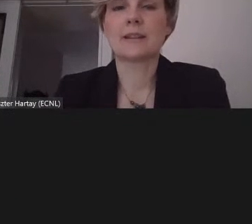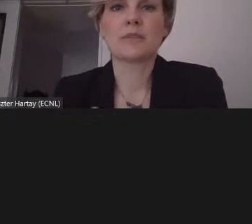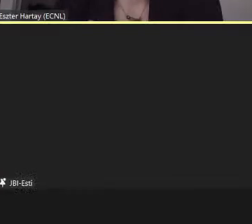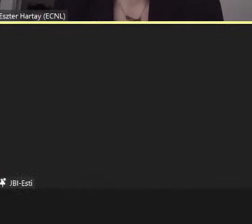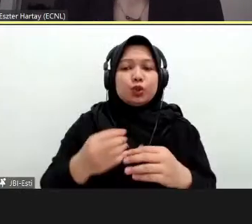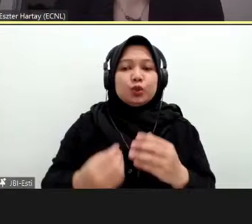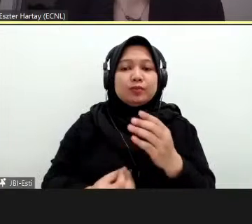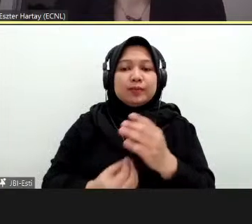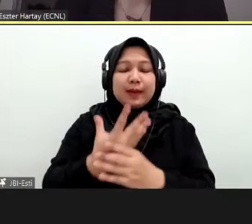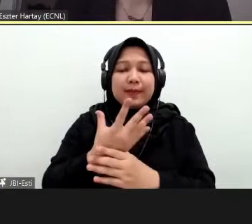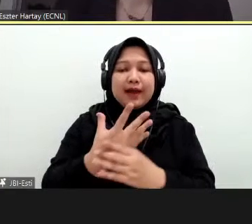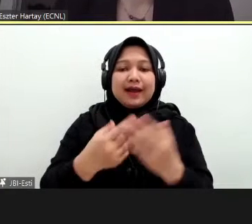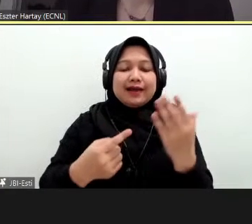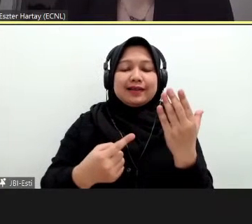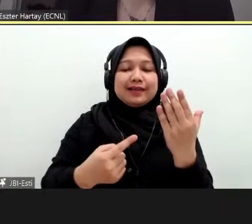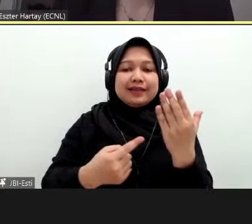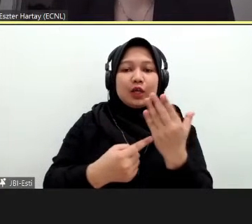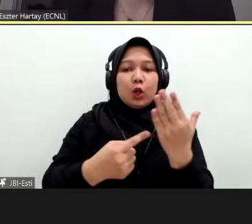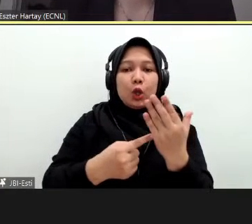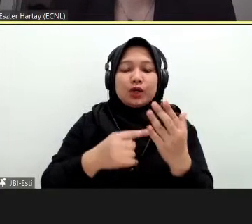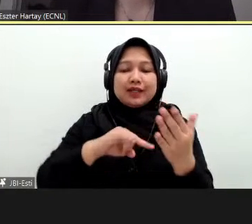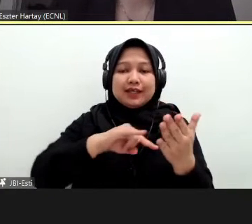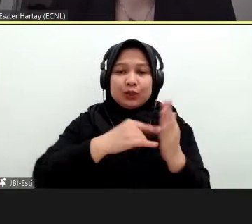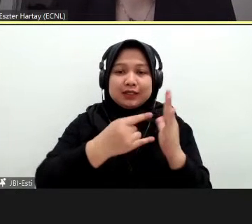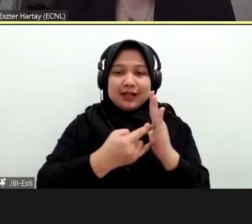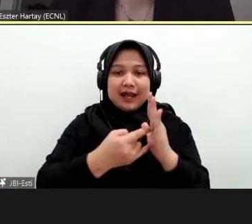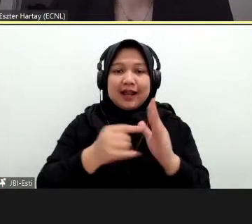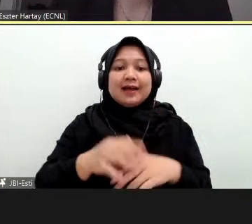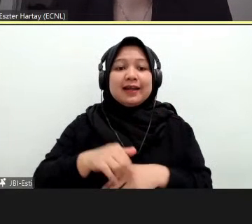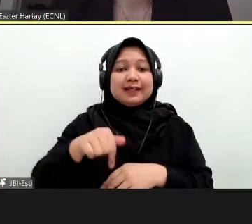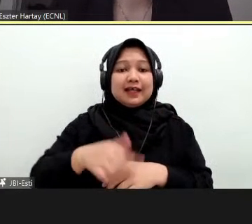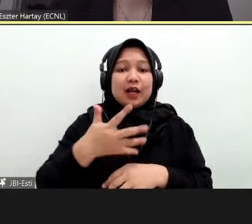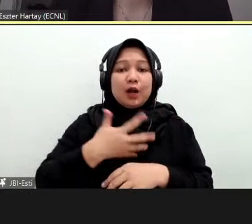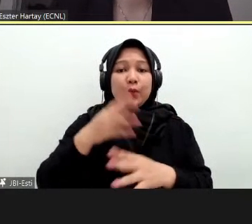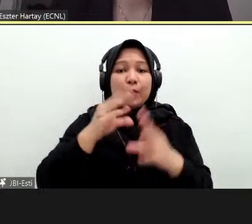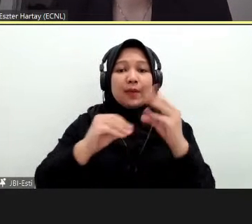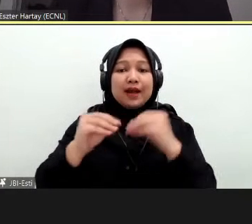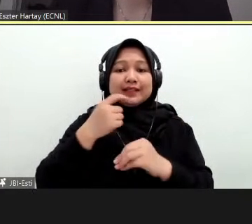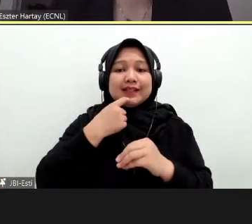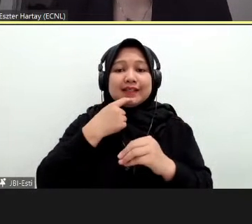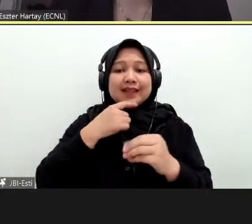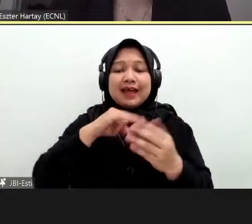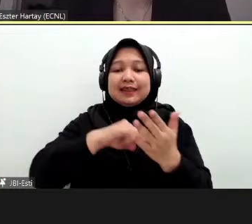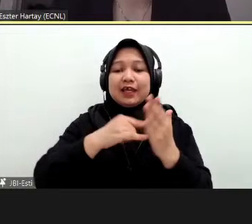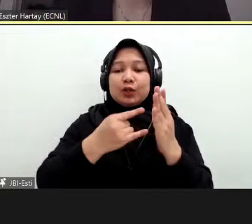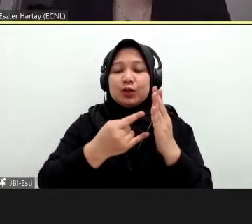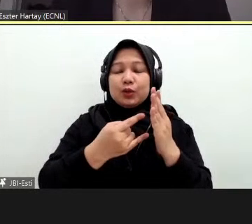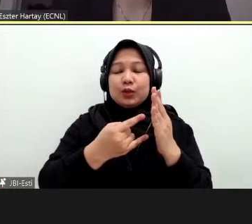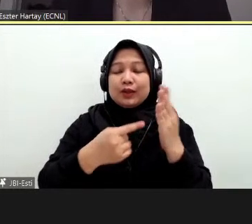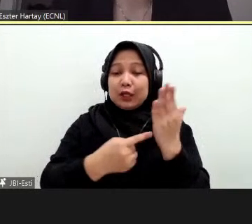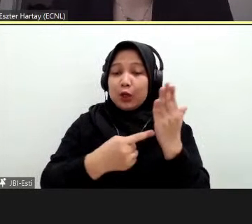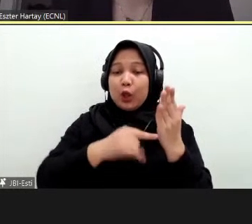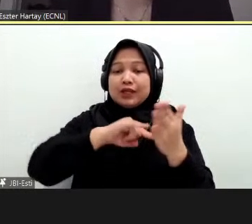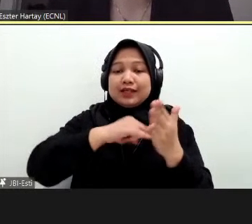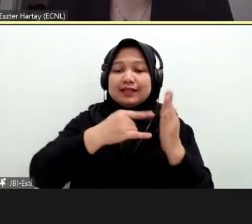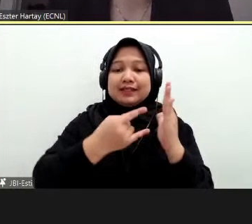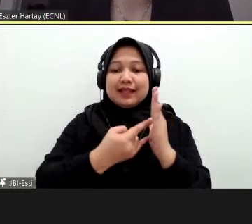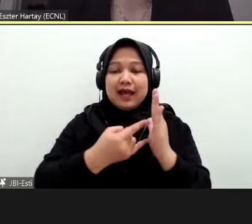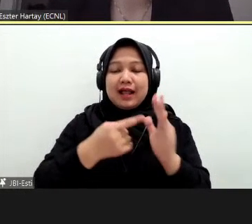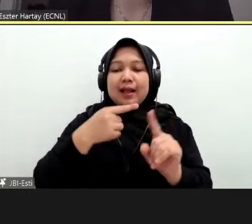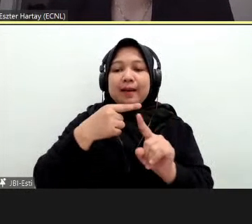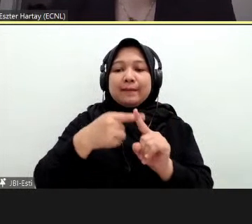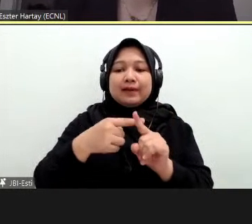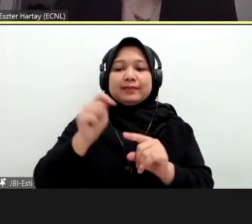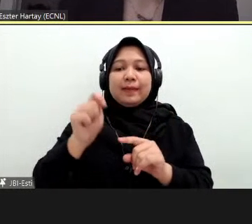AI systems operate at extreme scales and speed. Digital technologies have transformed the way we exercise